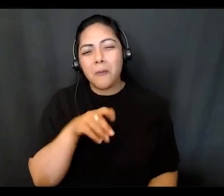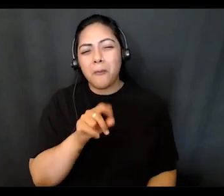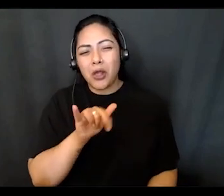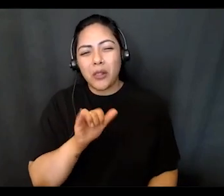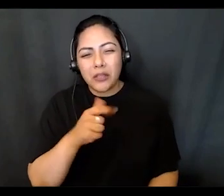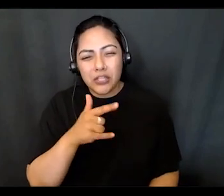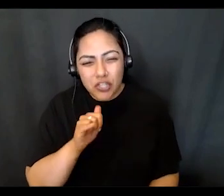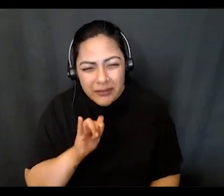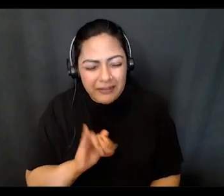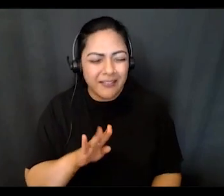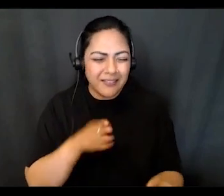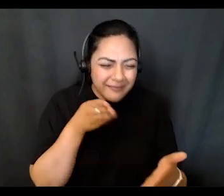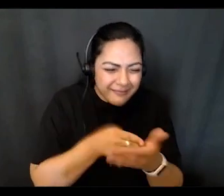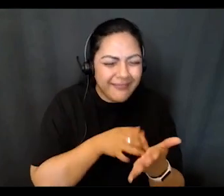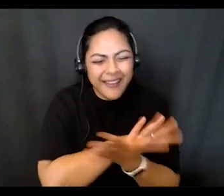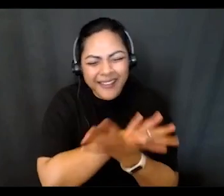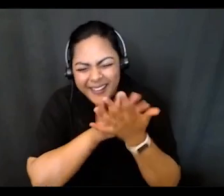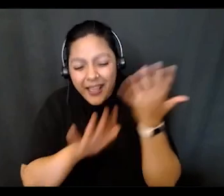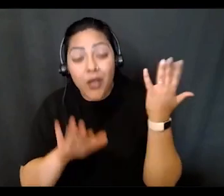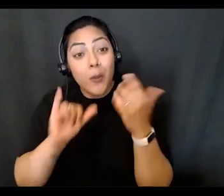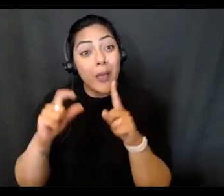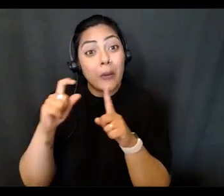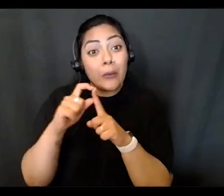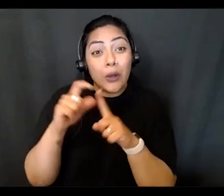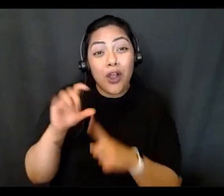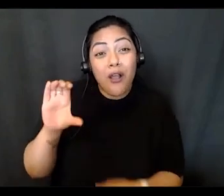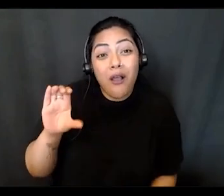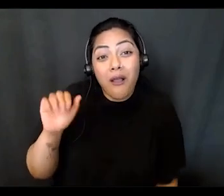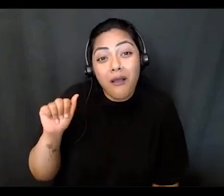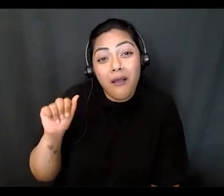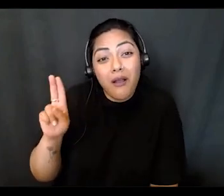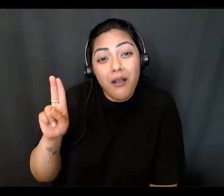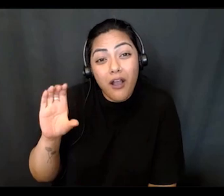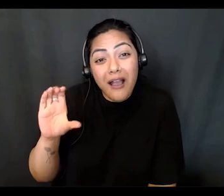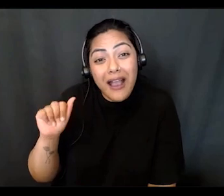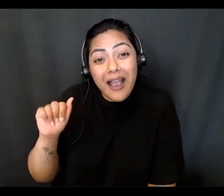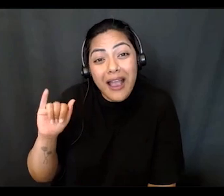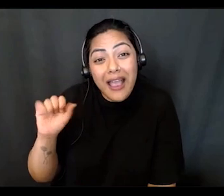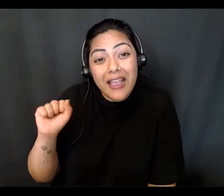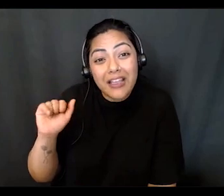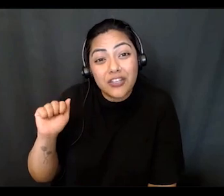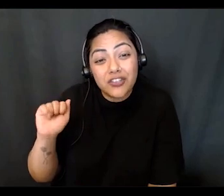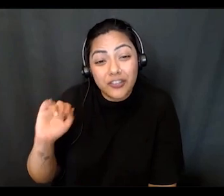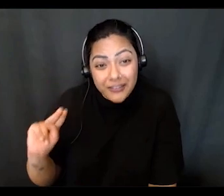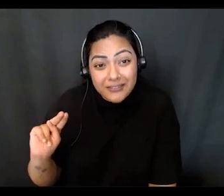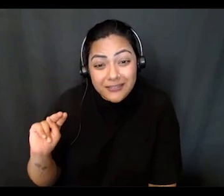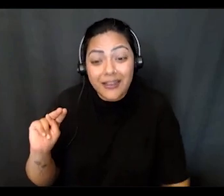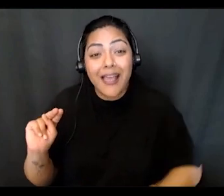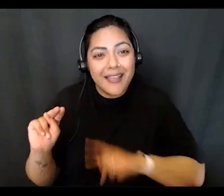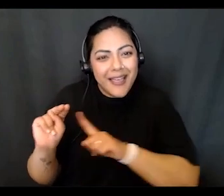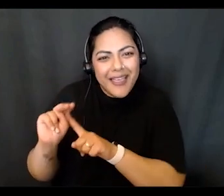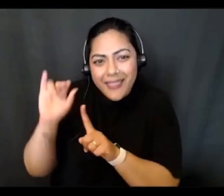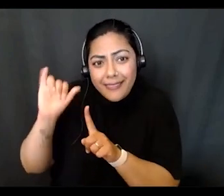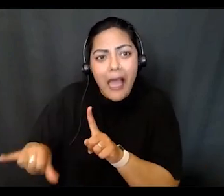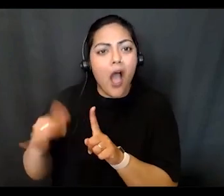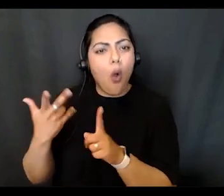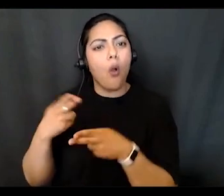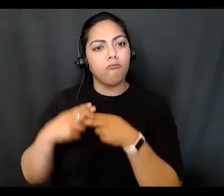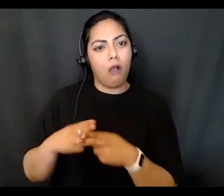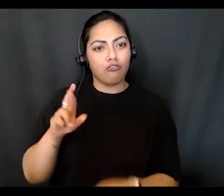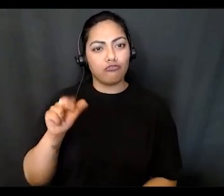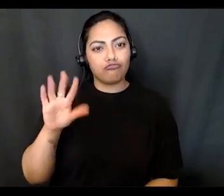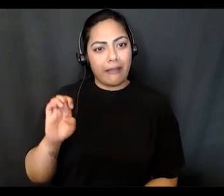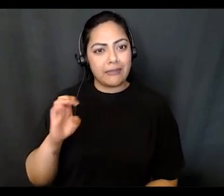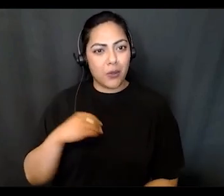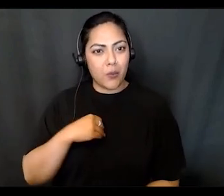it comes out of the attempt to develop race as a biology, when in fact it's a social construction, which is